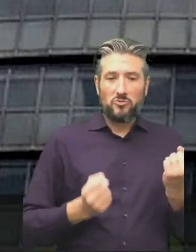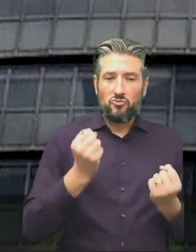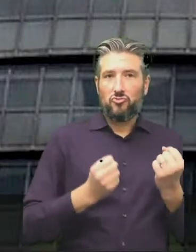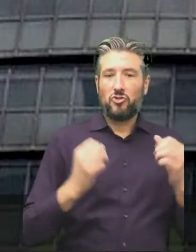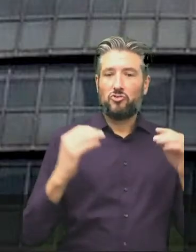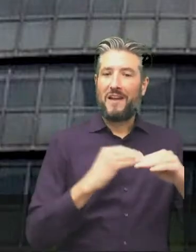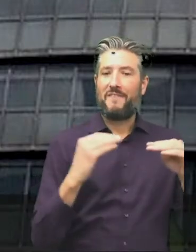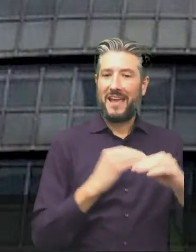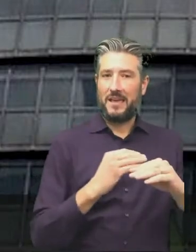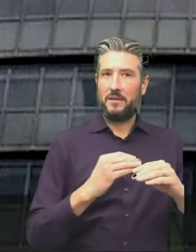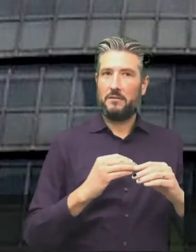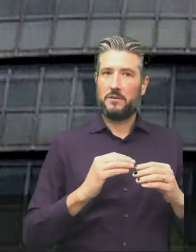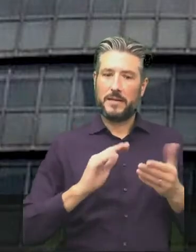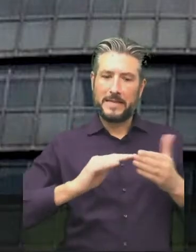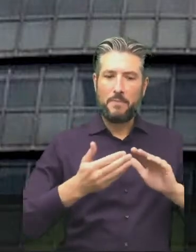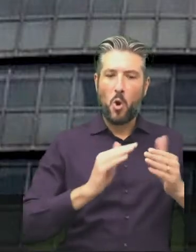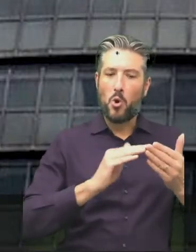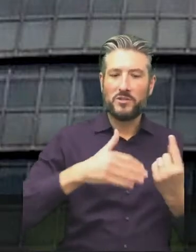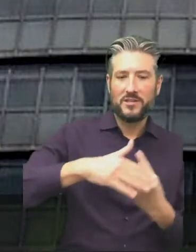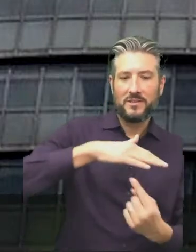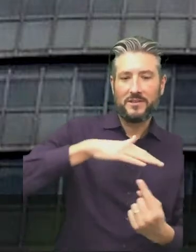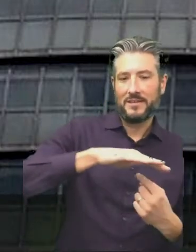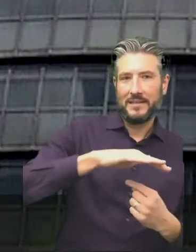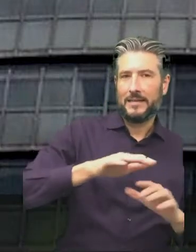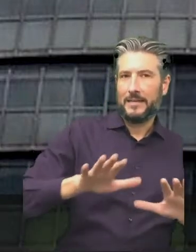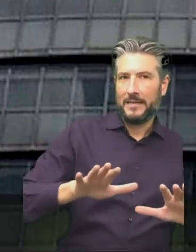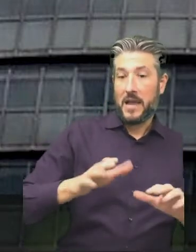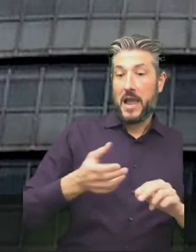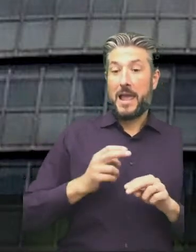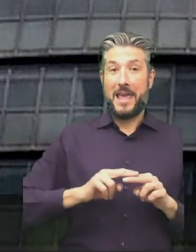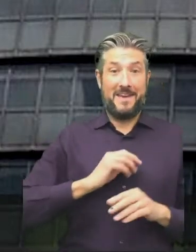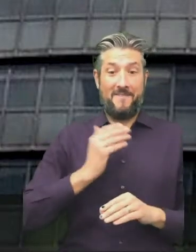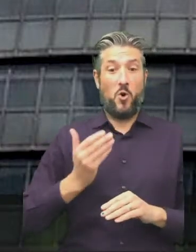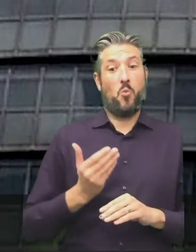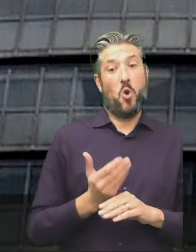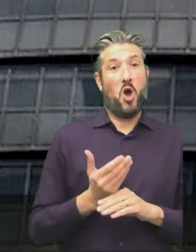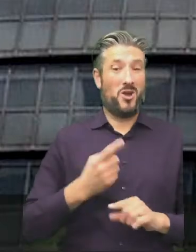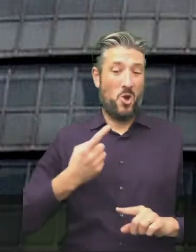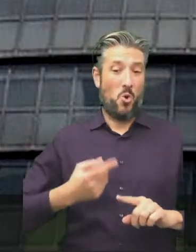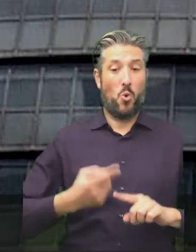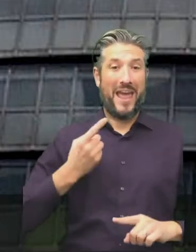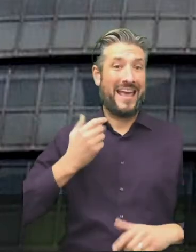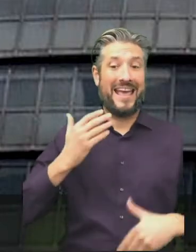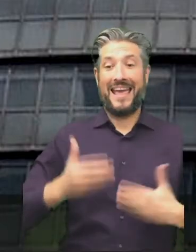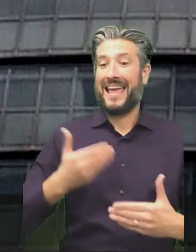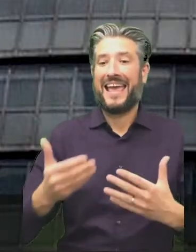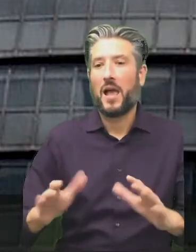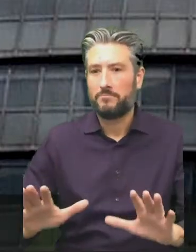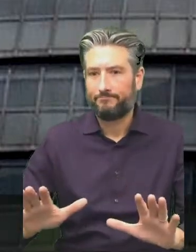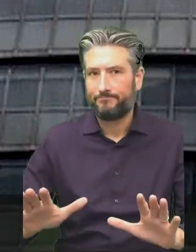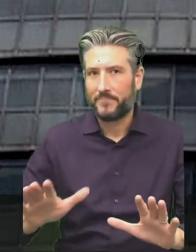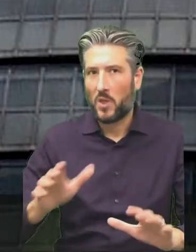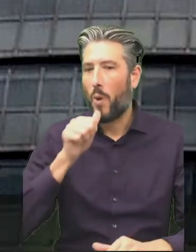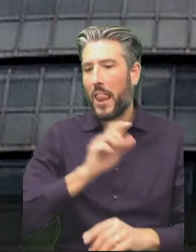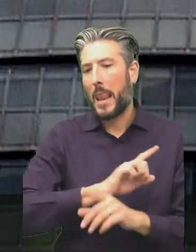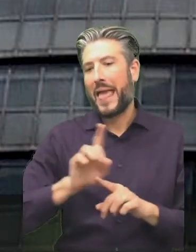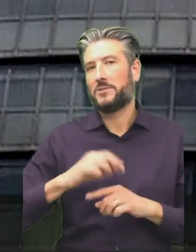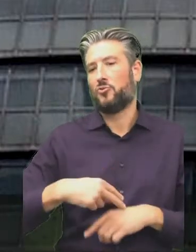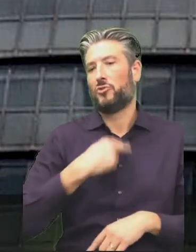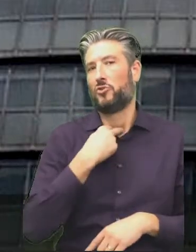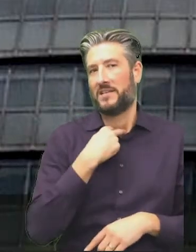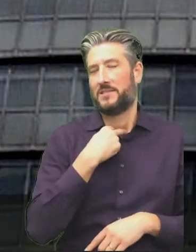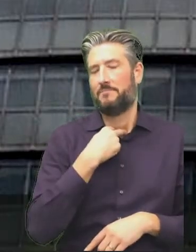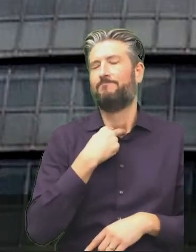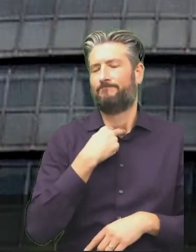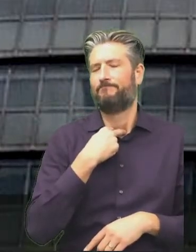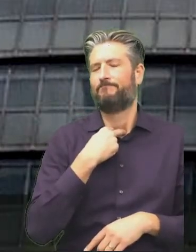saying you can act in haste, but you repent at leisure. And we've seen a lot of these low traffic neighbourhoods being taken out